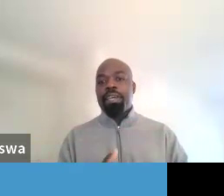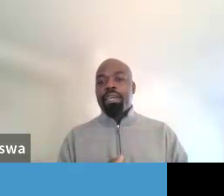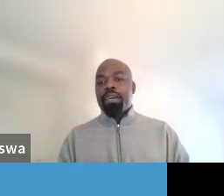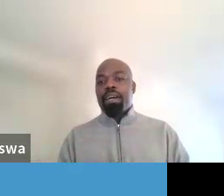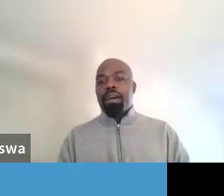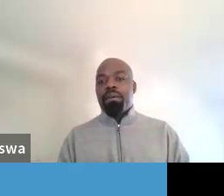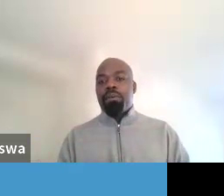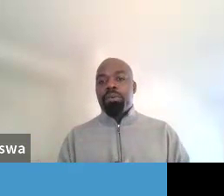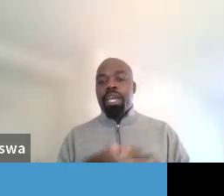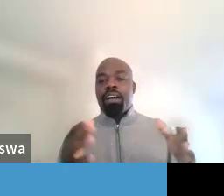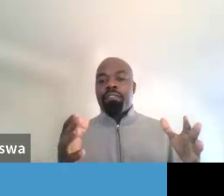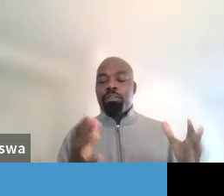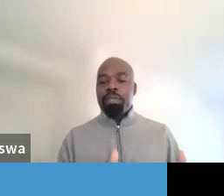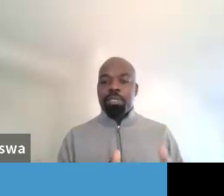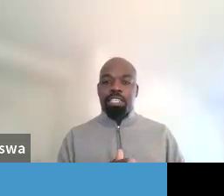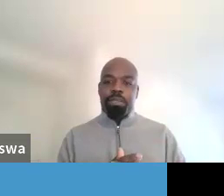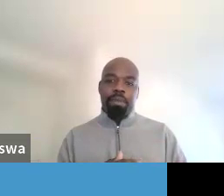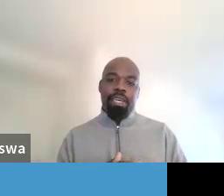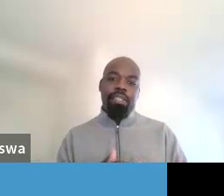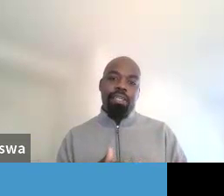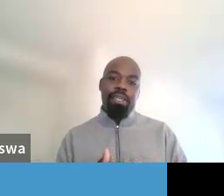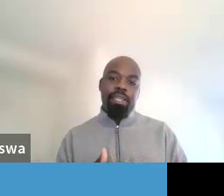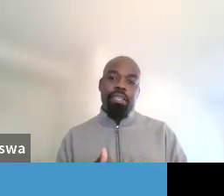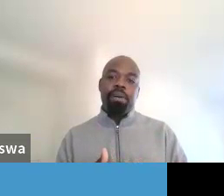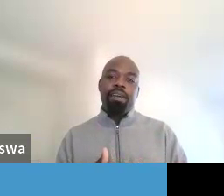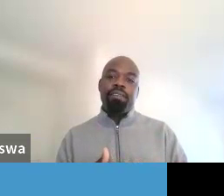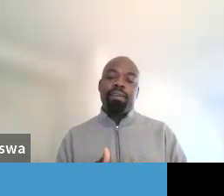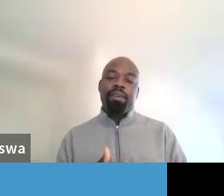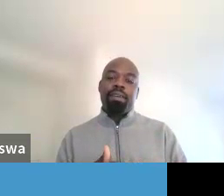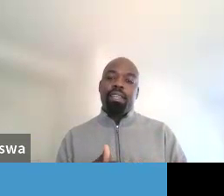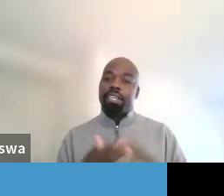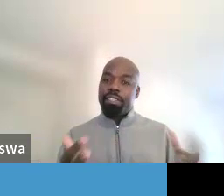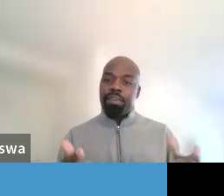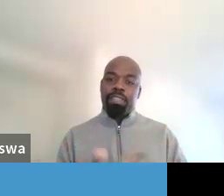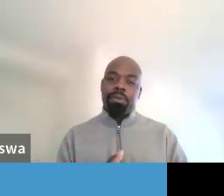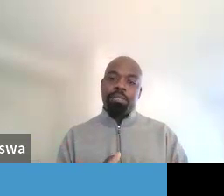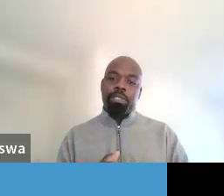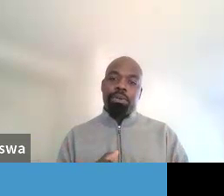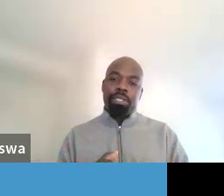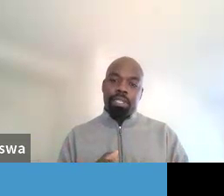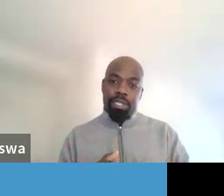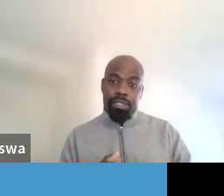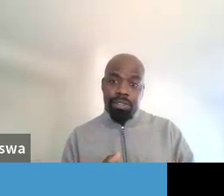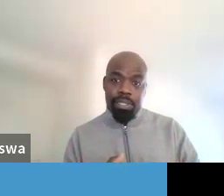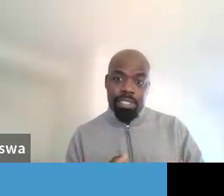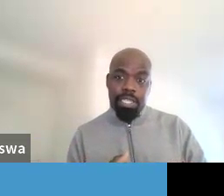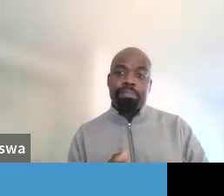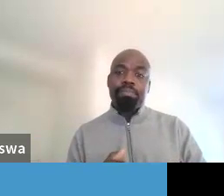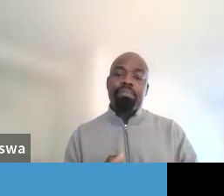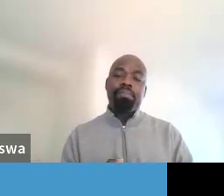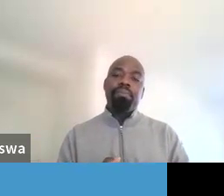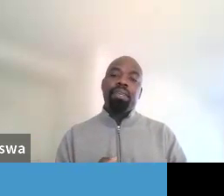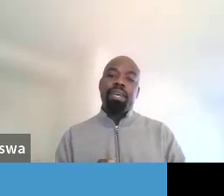explained, we have commitments that have been made in the past. Last year, there was a political declaration on the